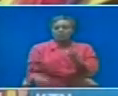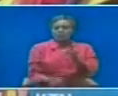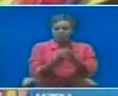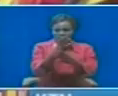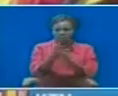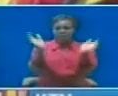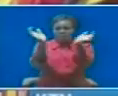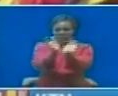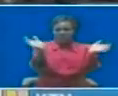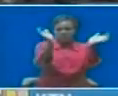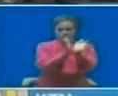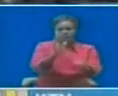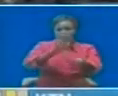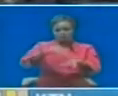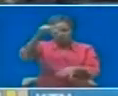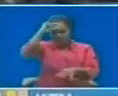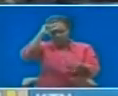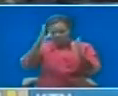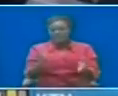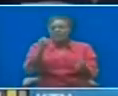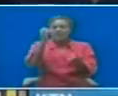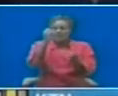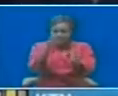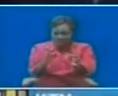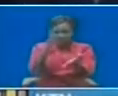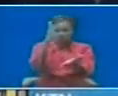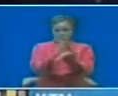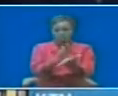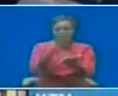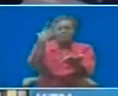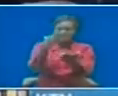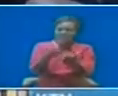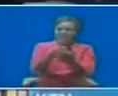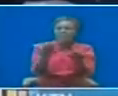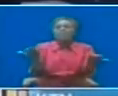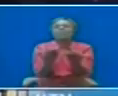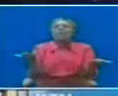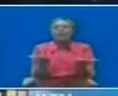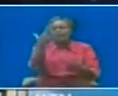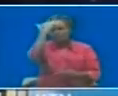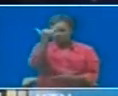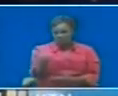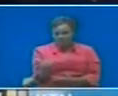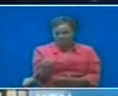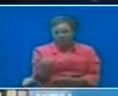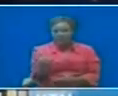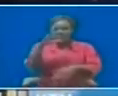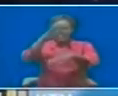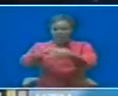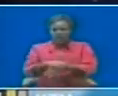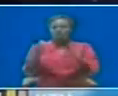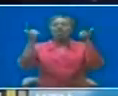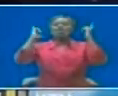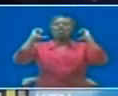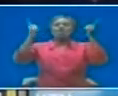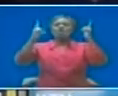disciplinary action on the governors if that were the case. Hiyo pesa yenu wapi? Manake ilibebwa na lori